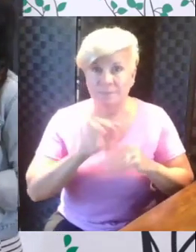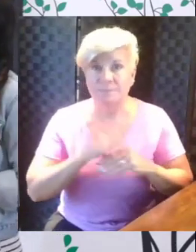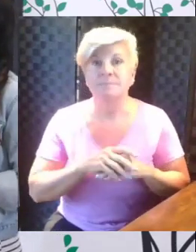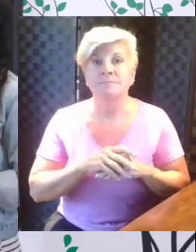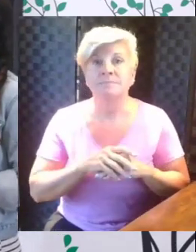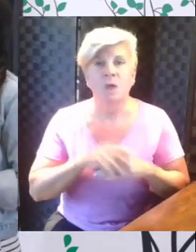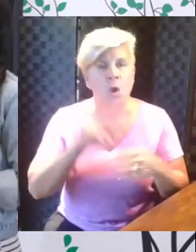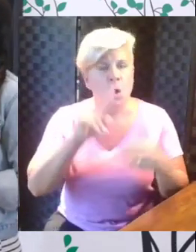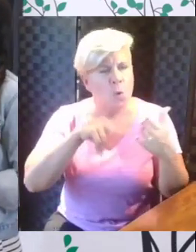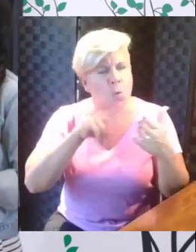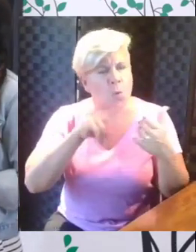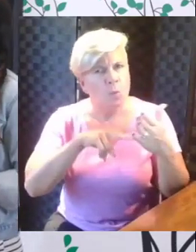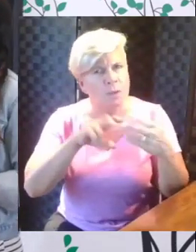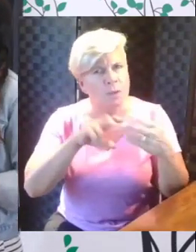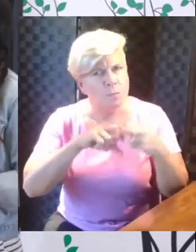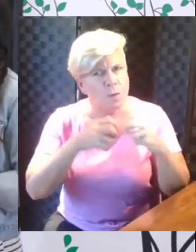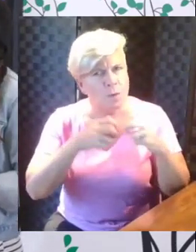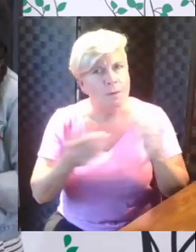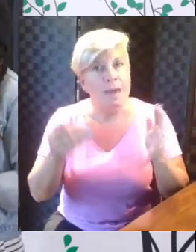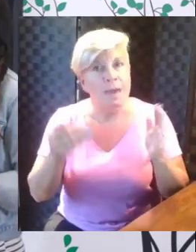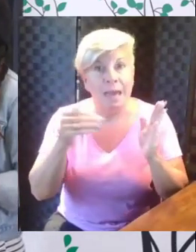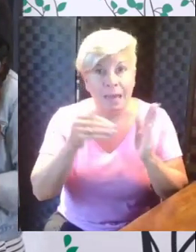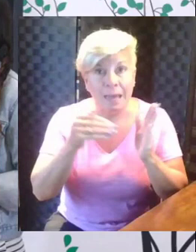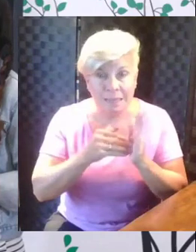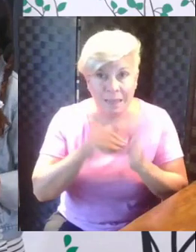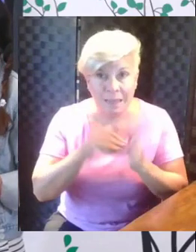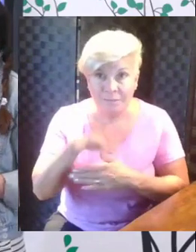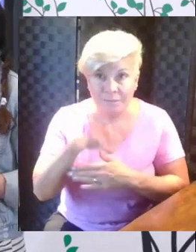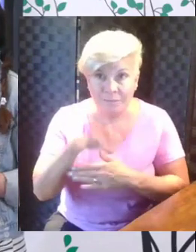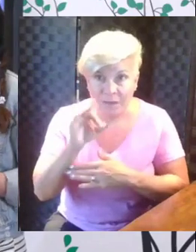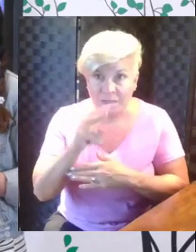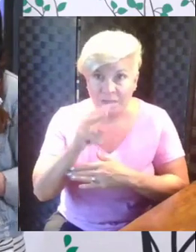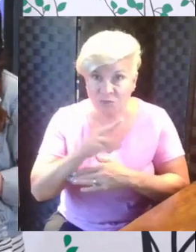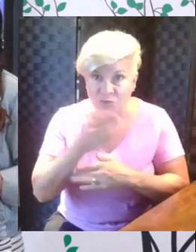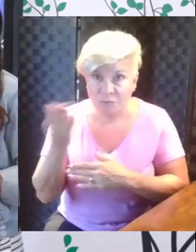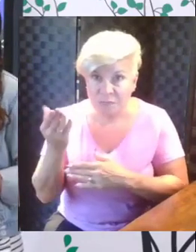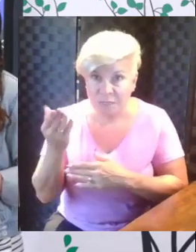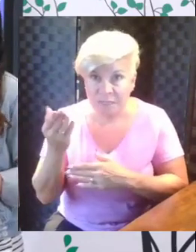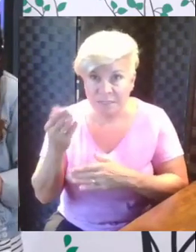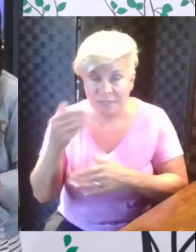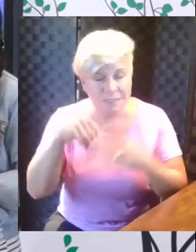we're going to read through the problem, and again, we're going to find those 2 things that